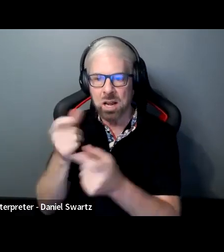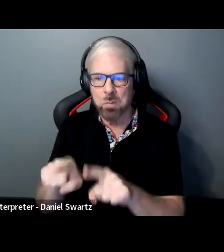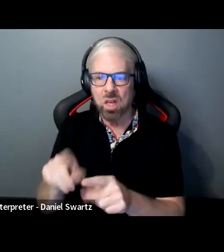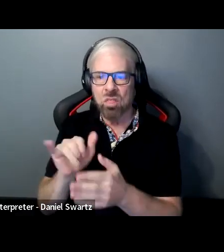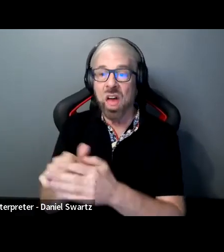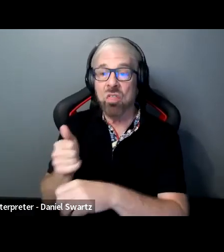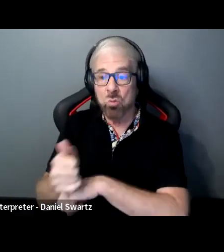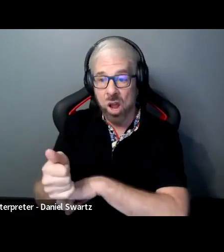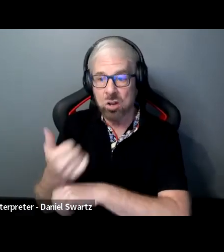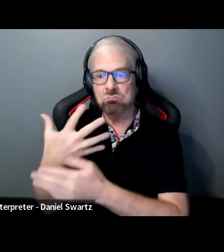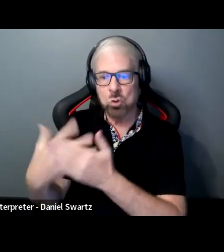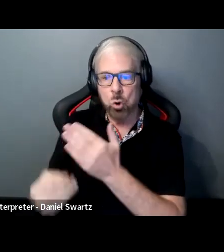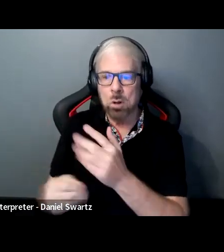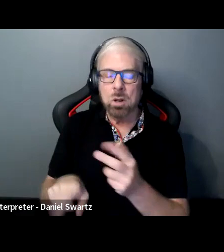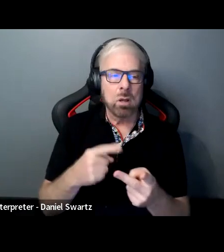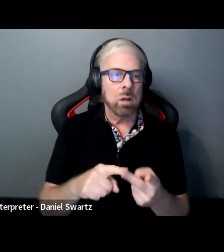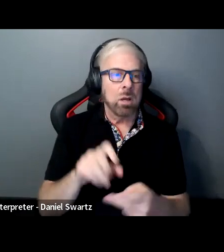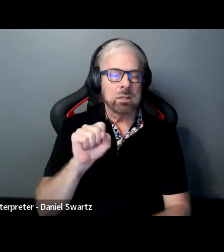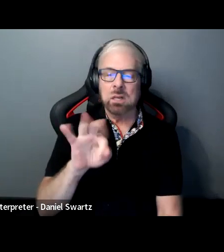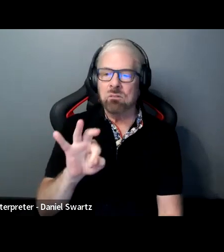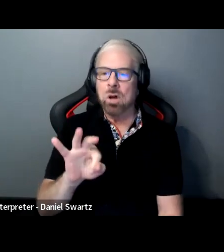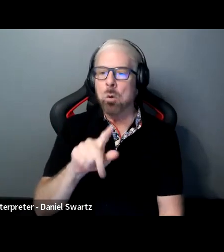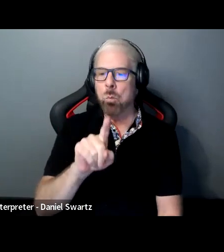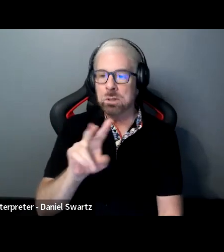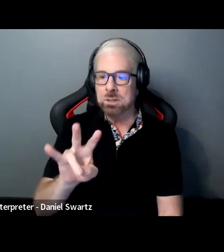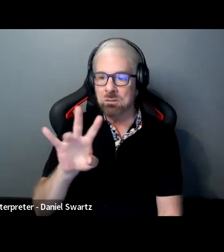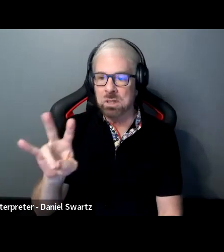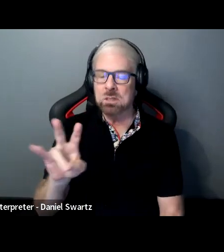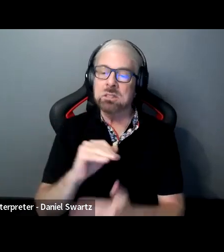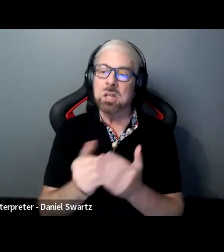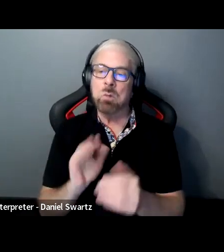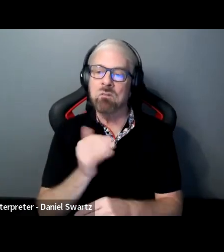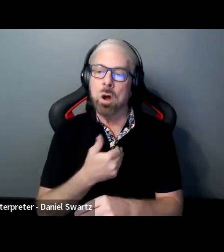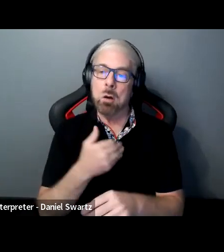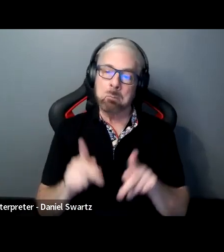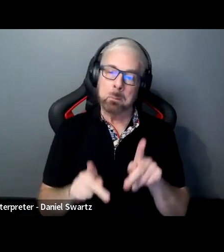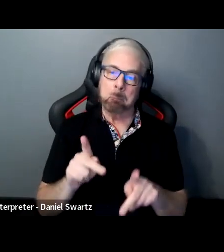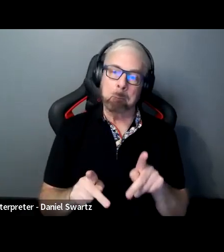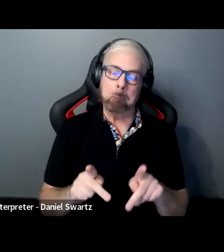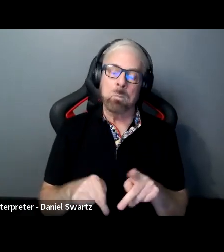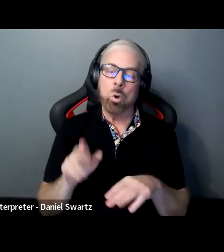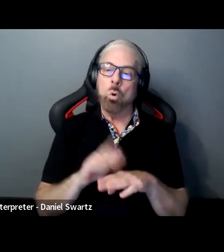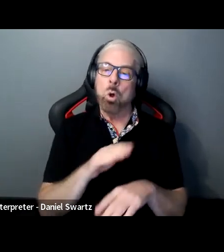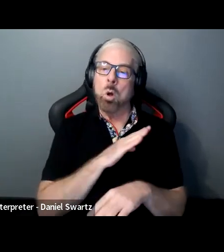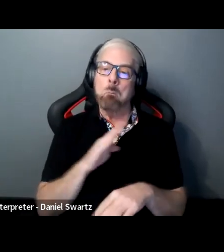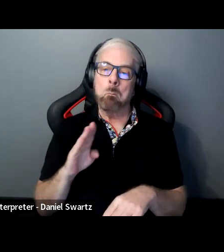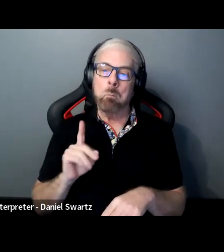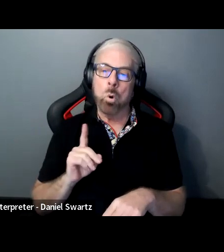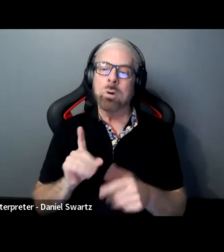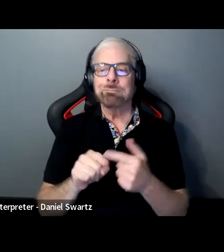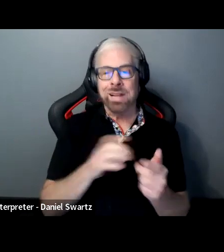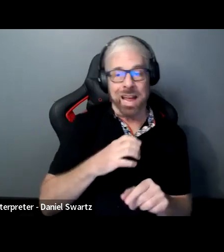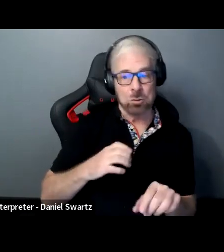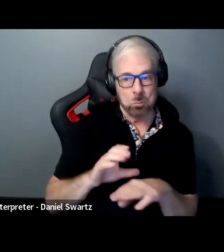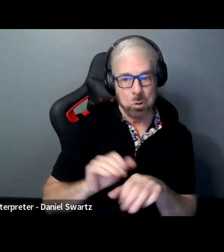gone. Senate File 177 is something that some of our folks on the board have been working on, the council have been